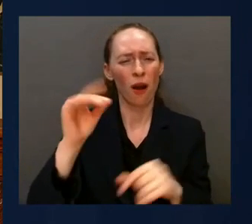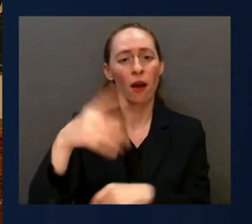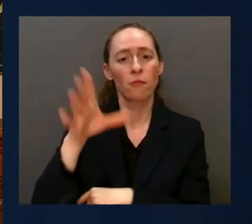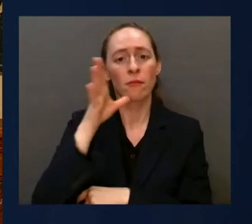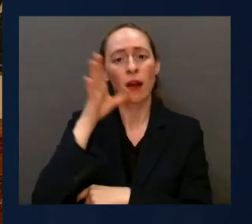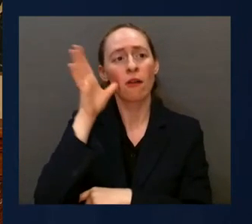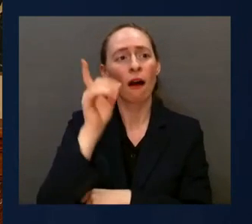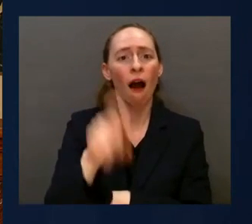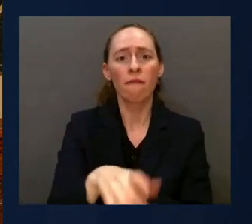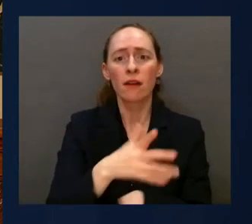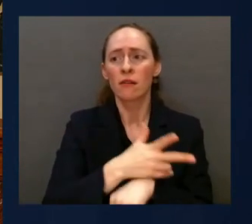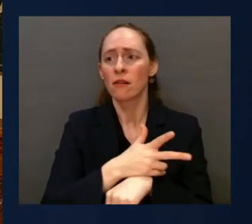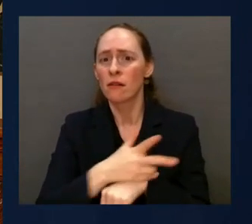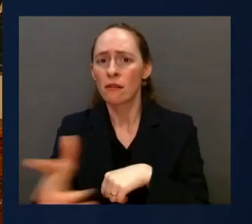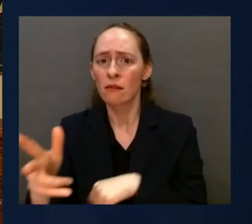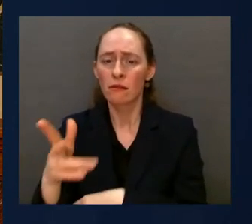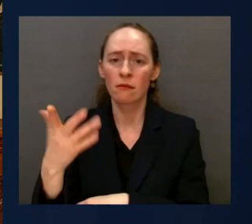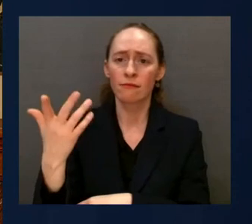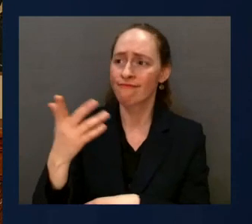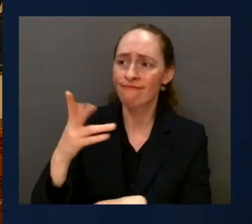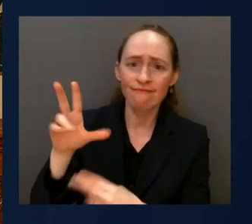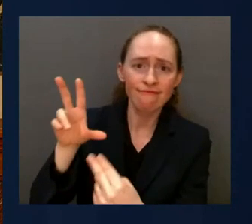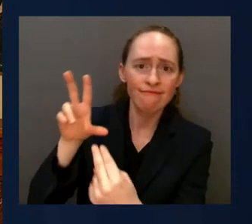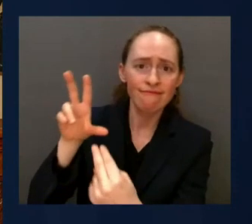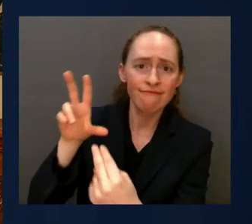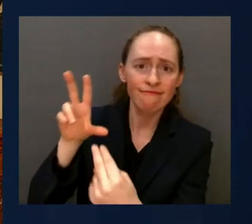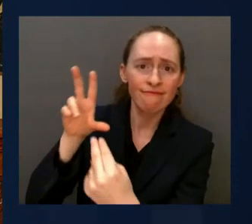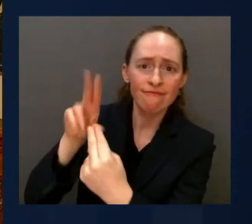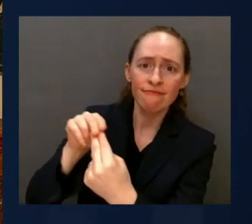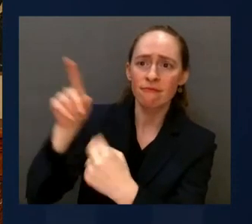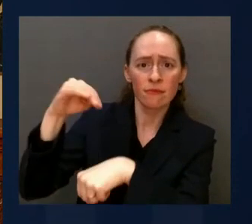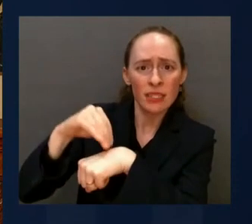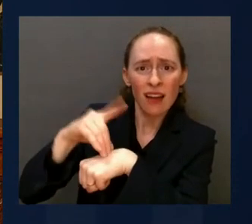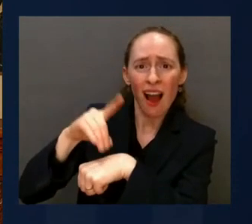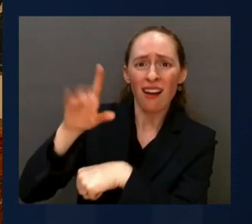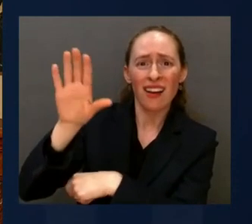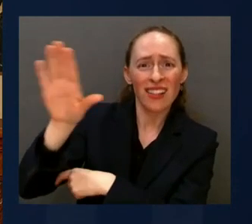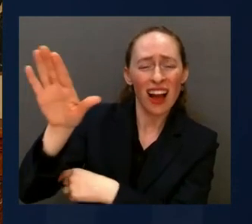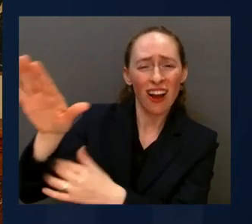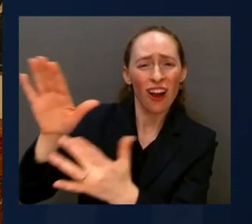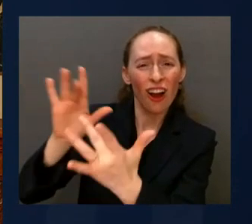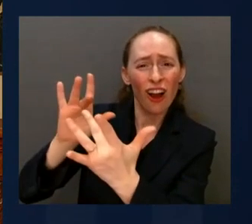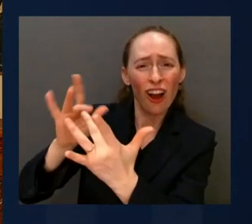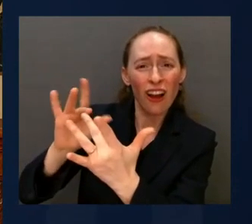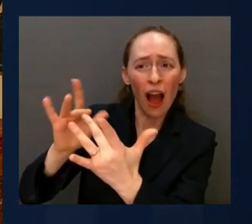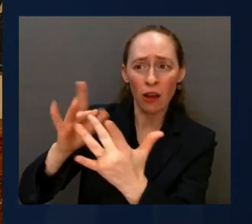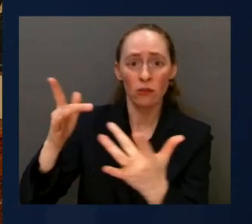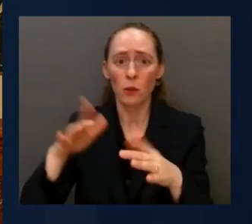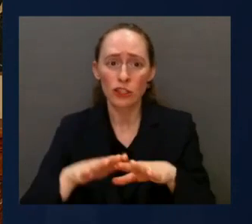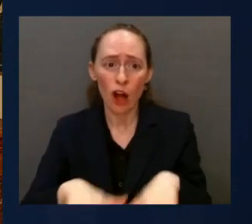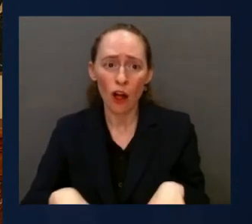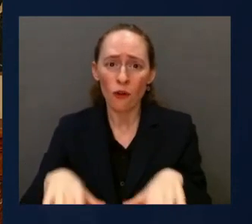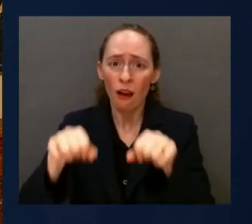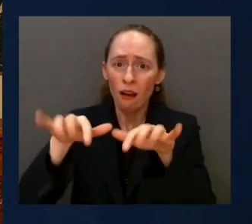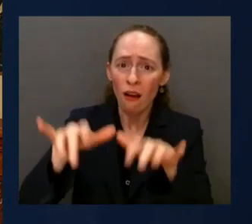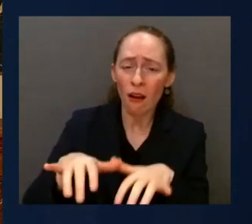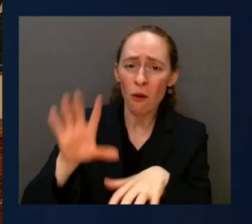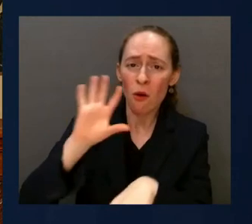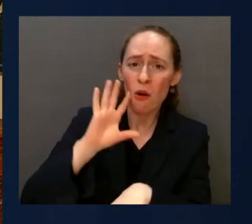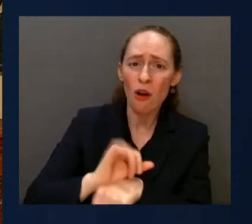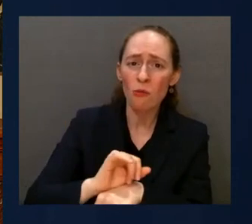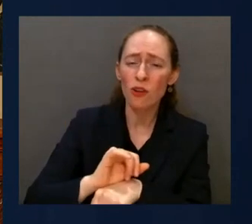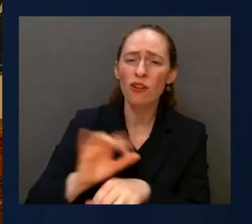with their kids, which many thousands were doing across the country. And when we do these projects, and again,